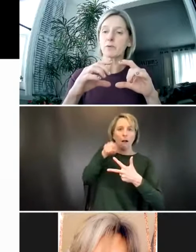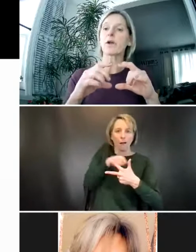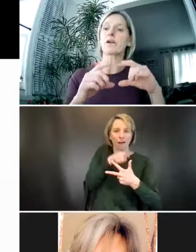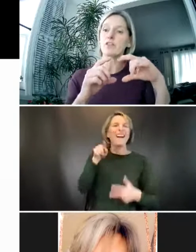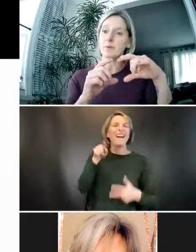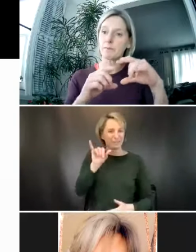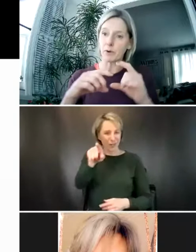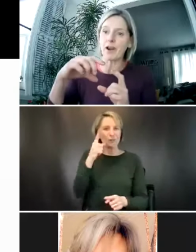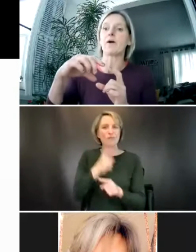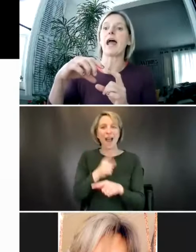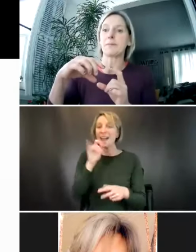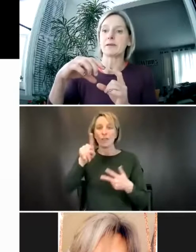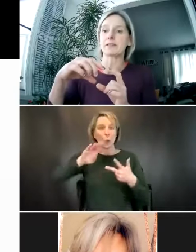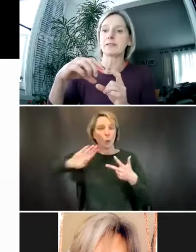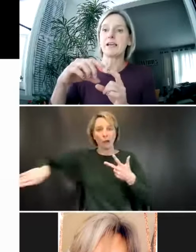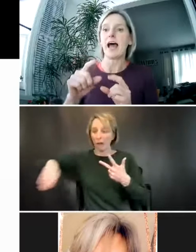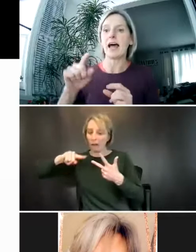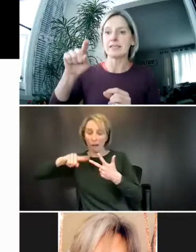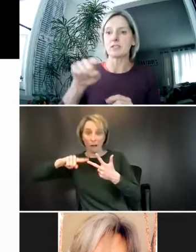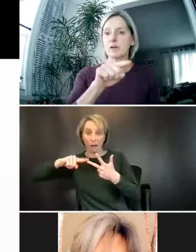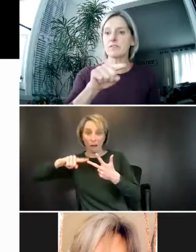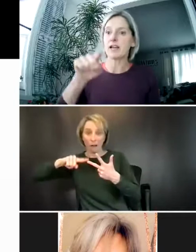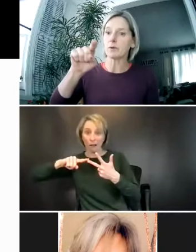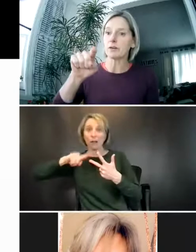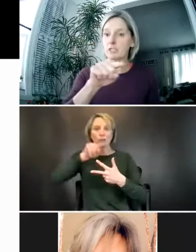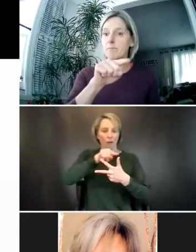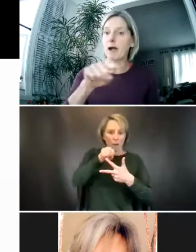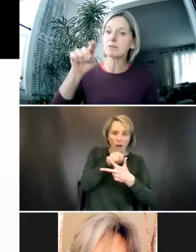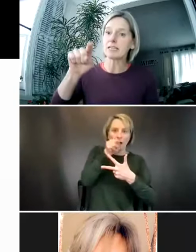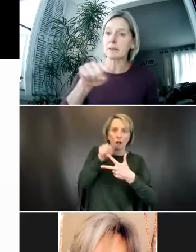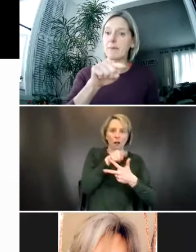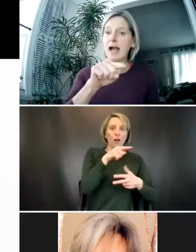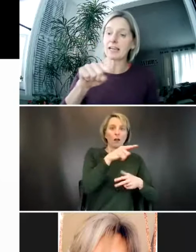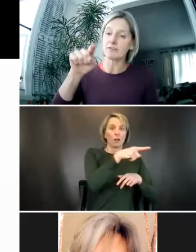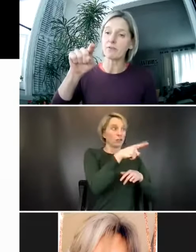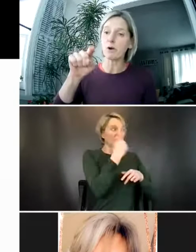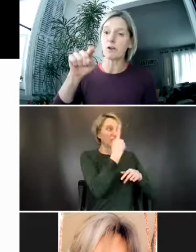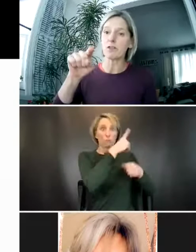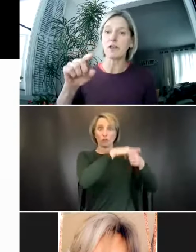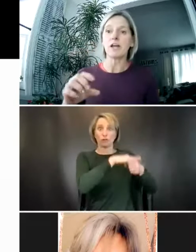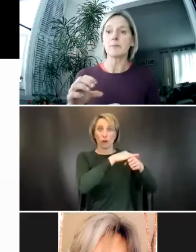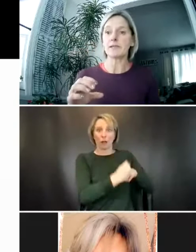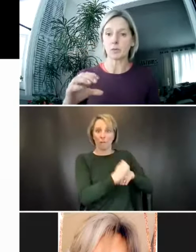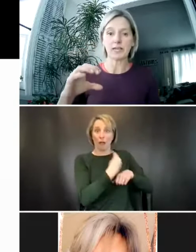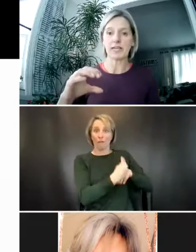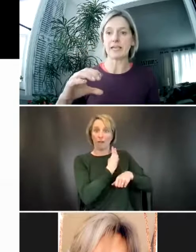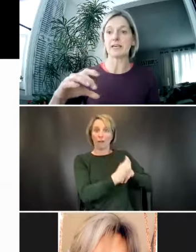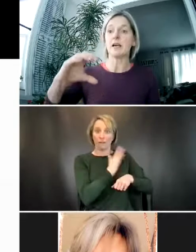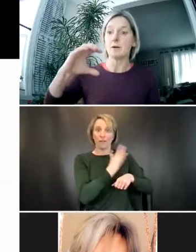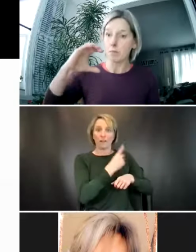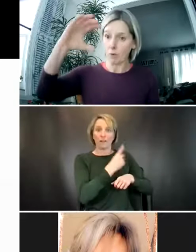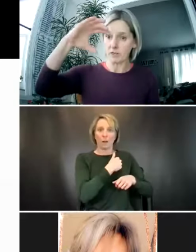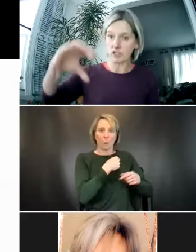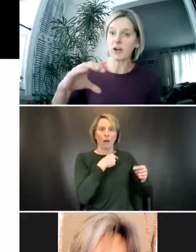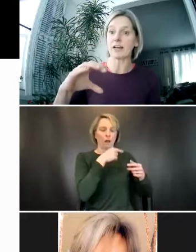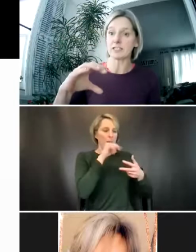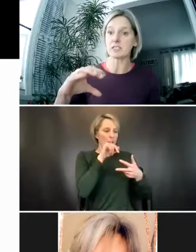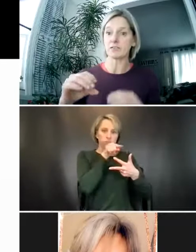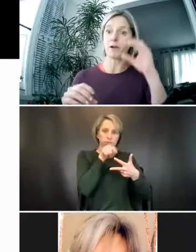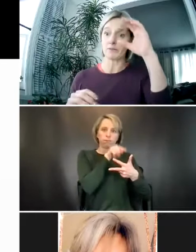spot where the burnout happens. And it's sort of like we're just bouncing back and forth between